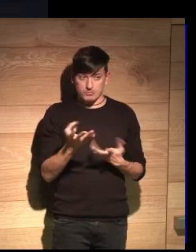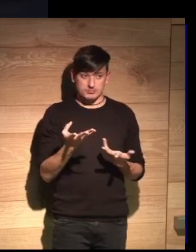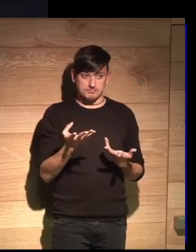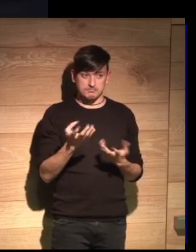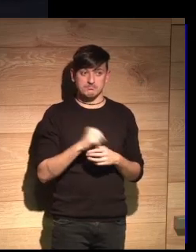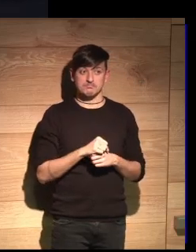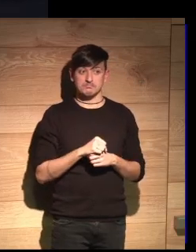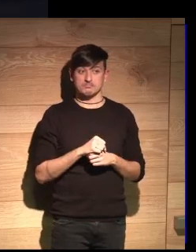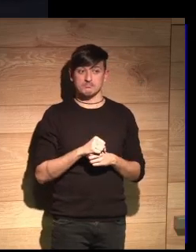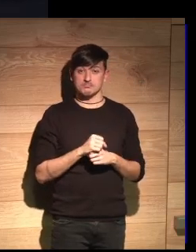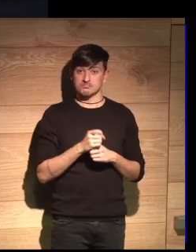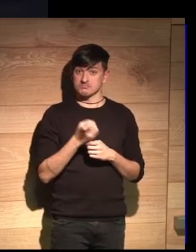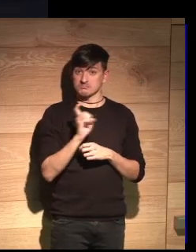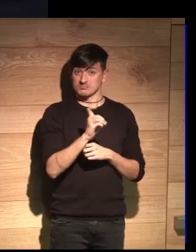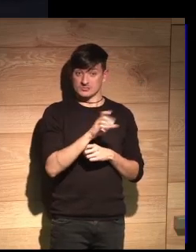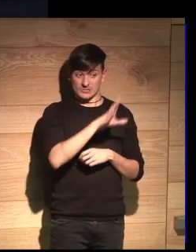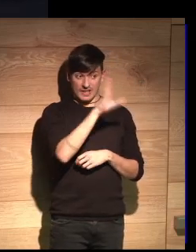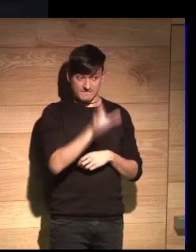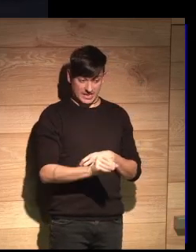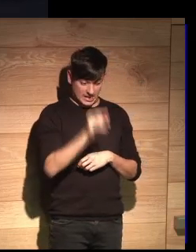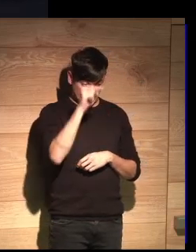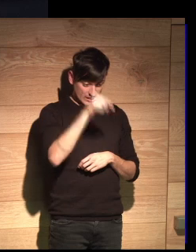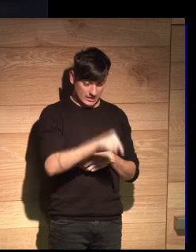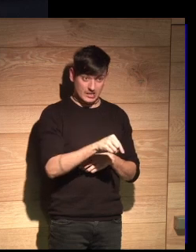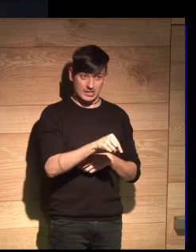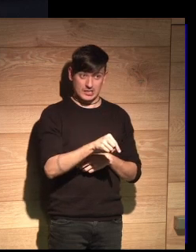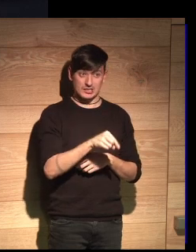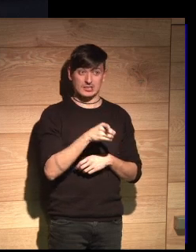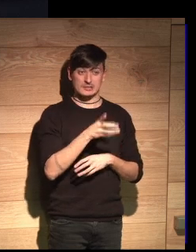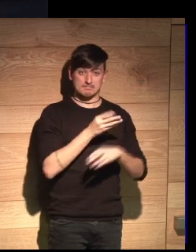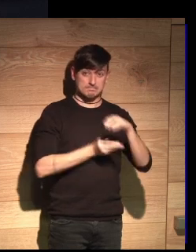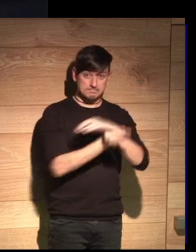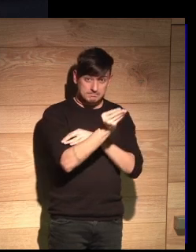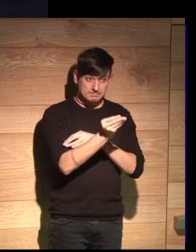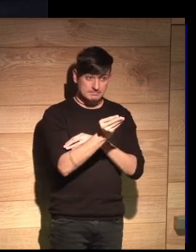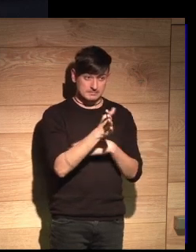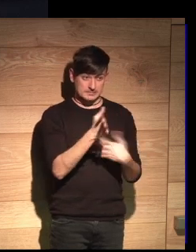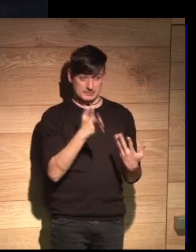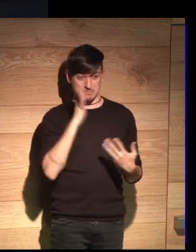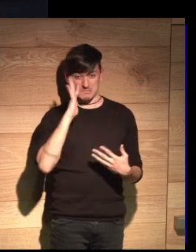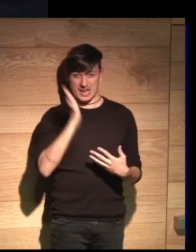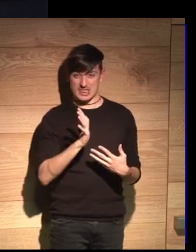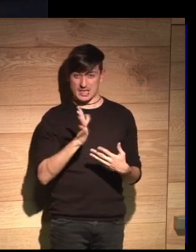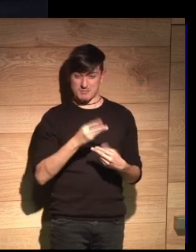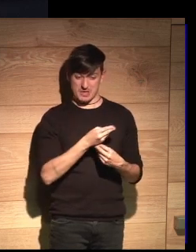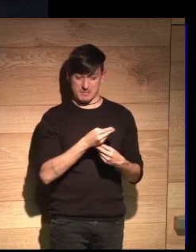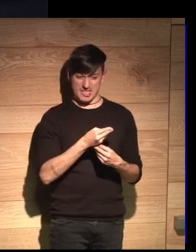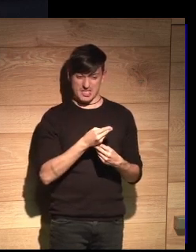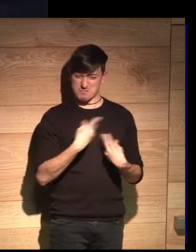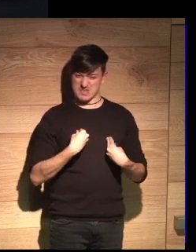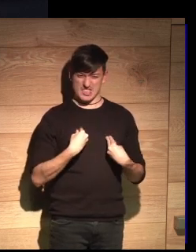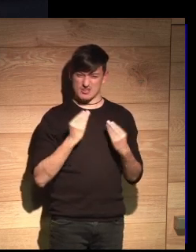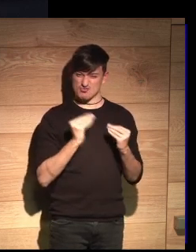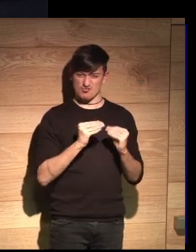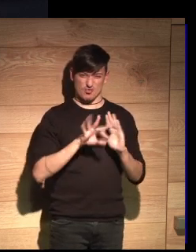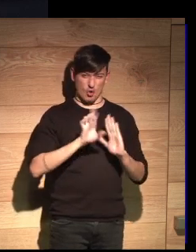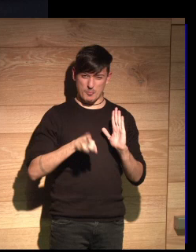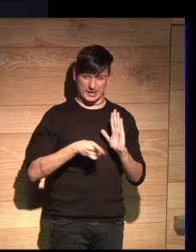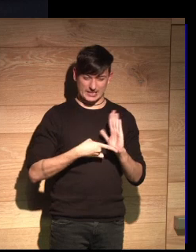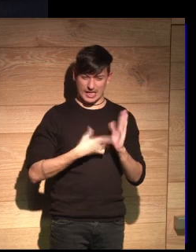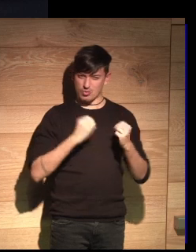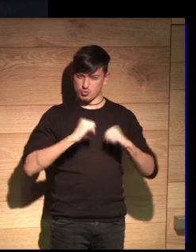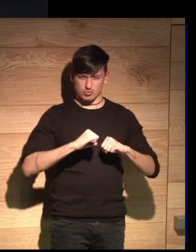which is a rodent living in South Africa. It's a naked mole, and it looks like a baby mole.